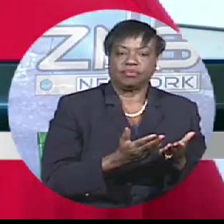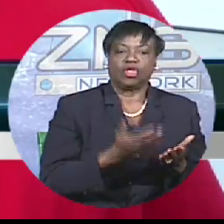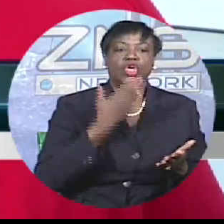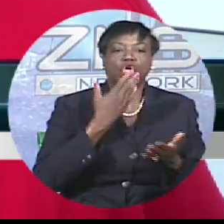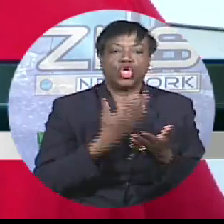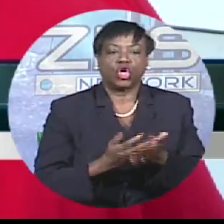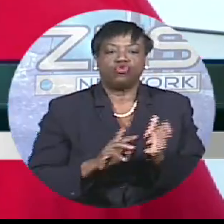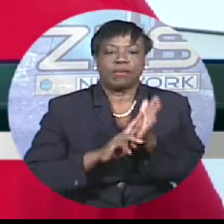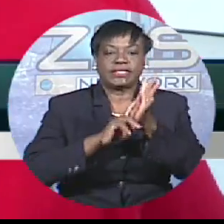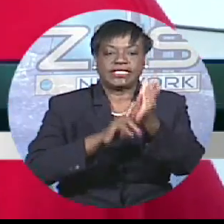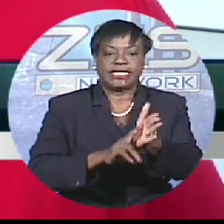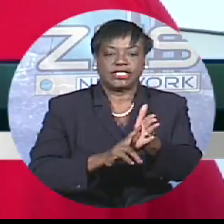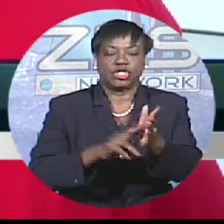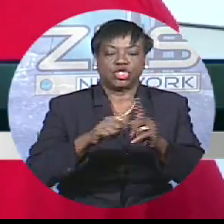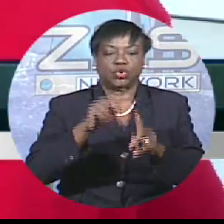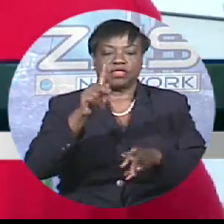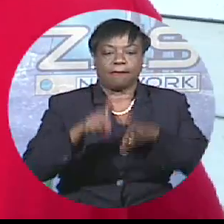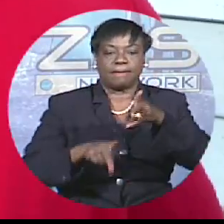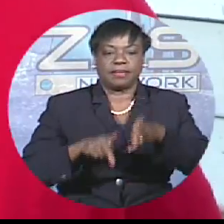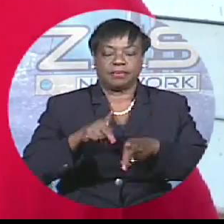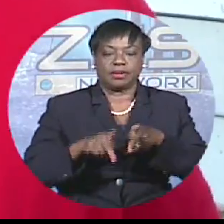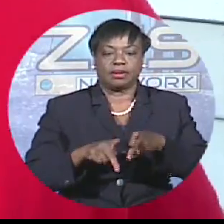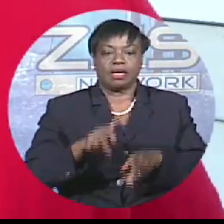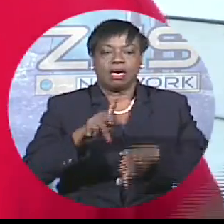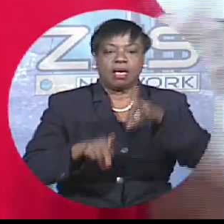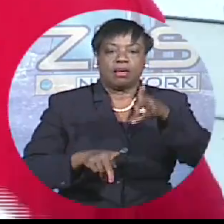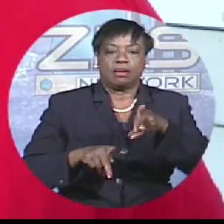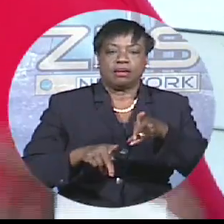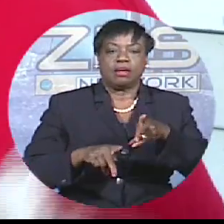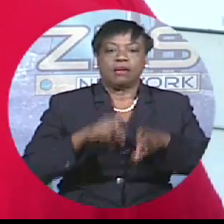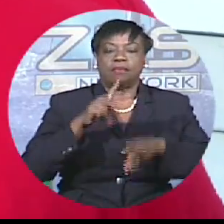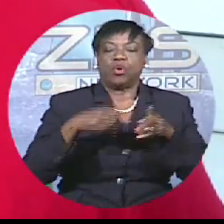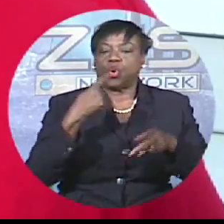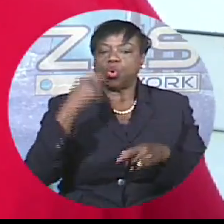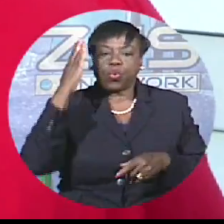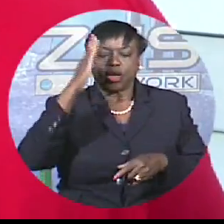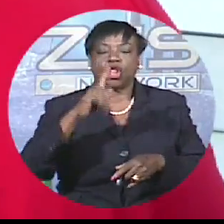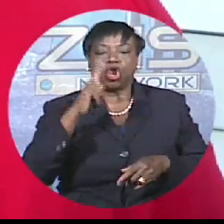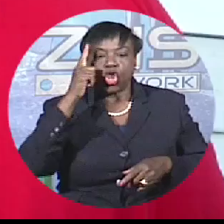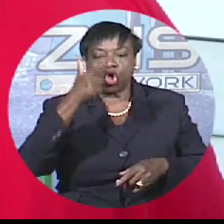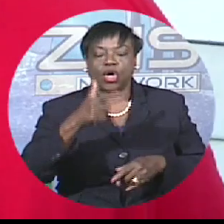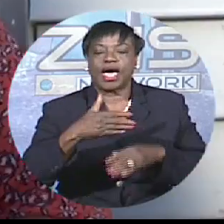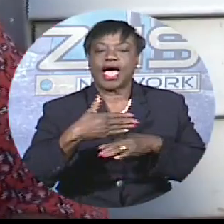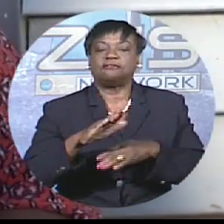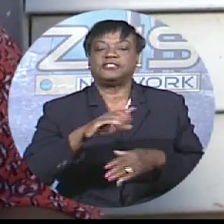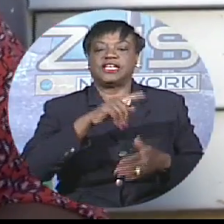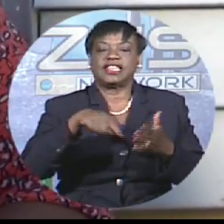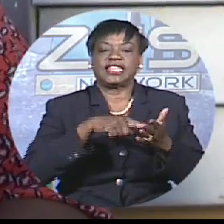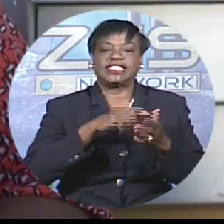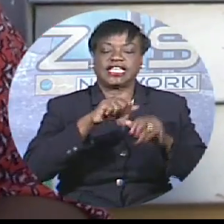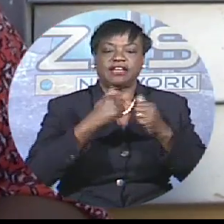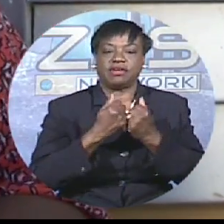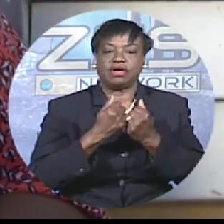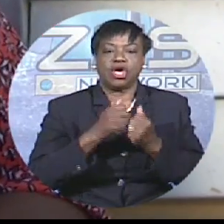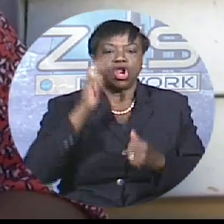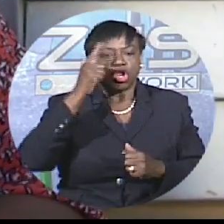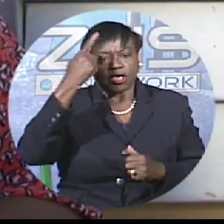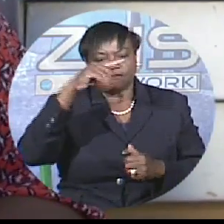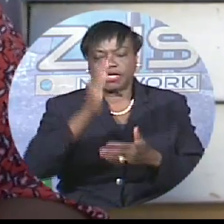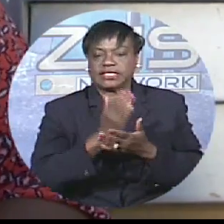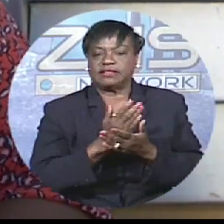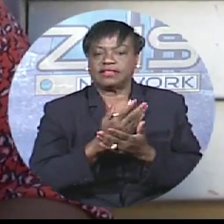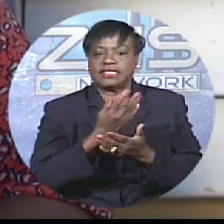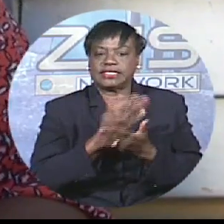good representation to the people. People who are going to look after this particular area. Looking for someone who's going to be